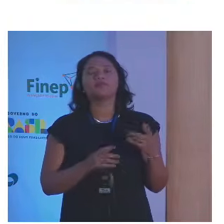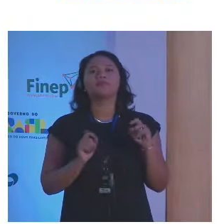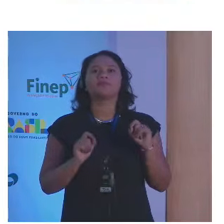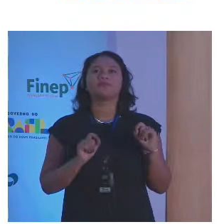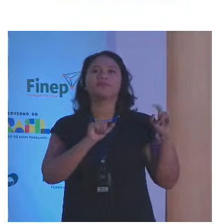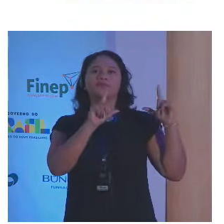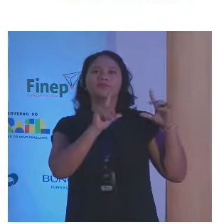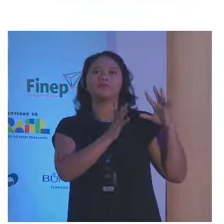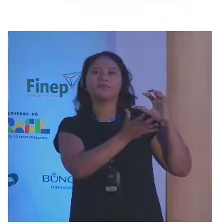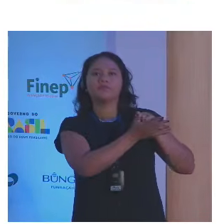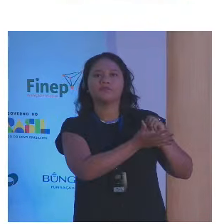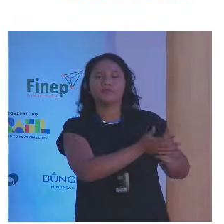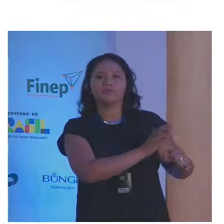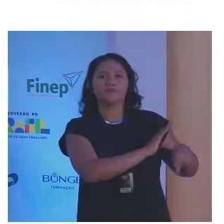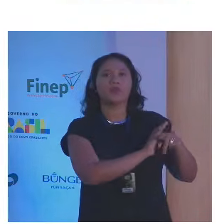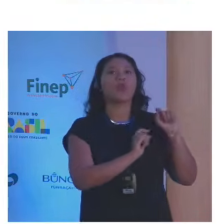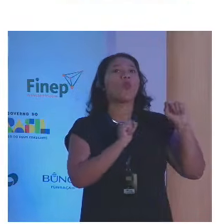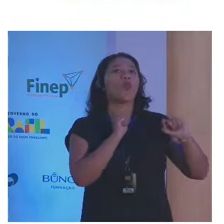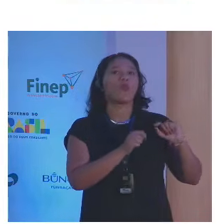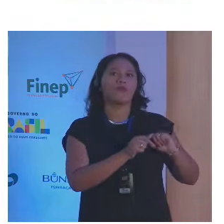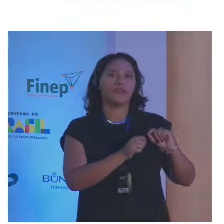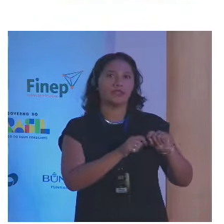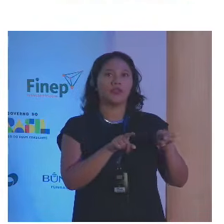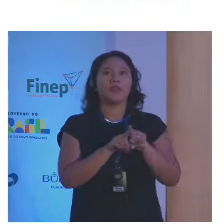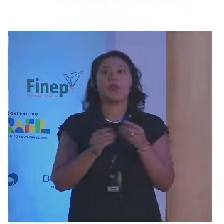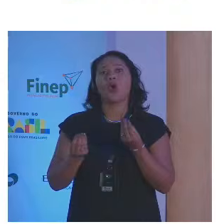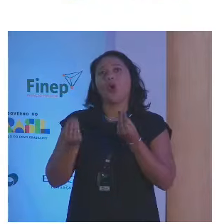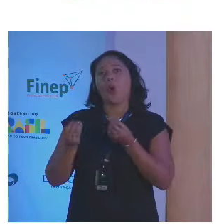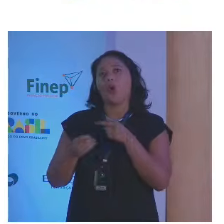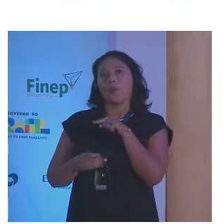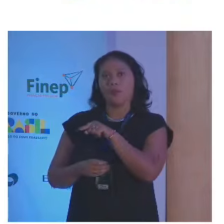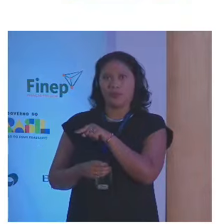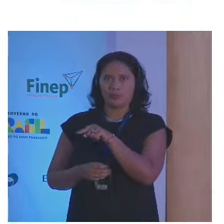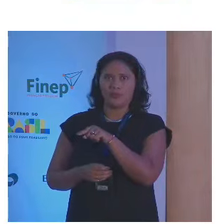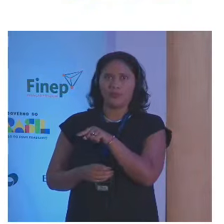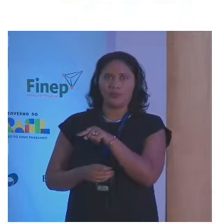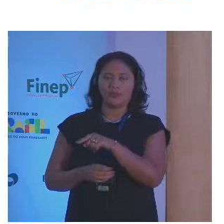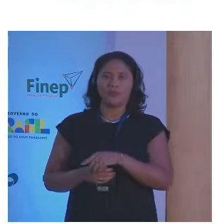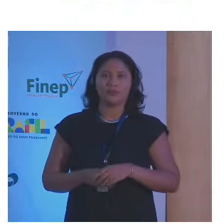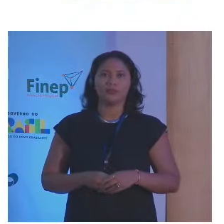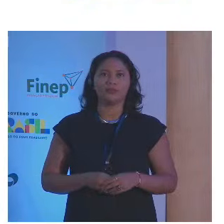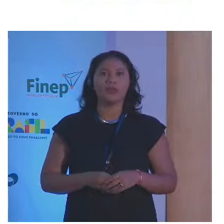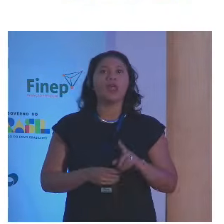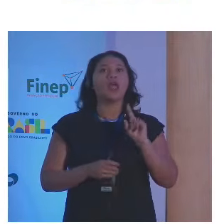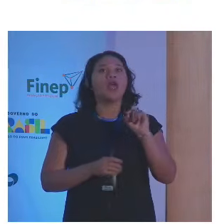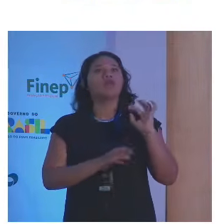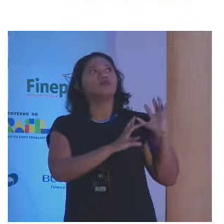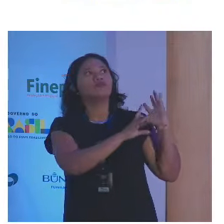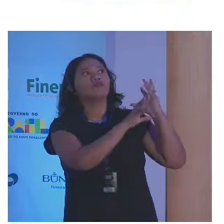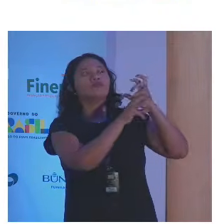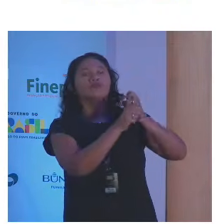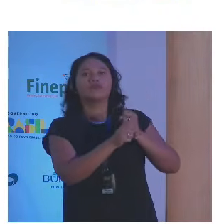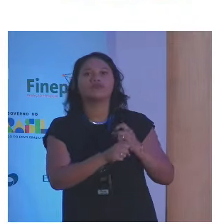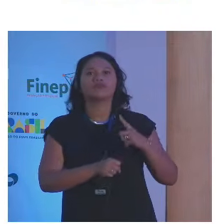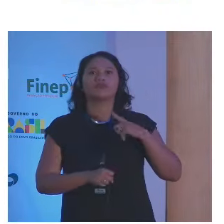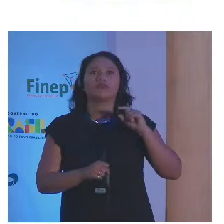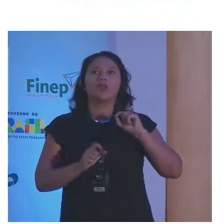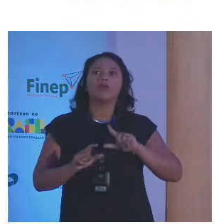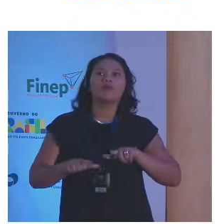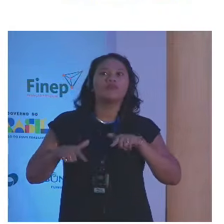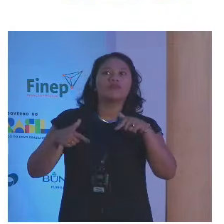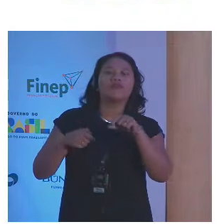background for what to do and how to address emissions and climate impacts. And during